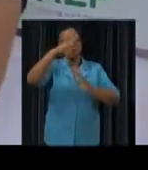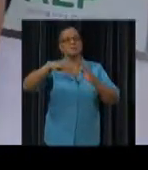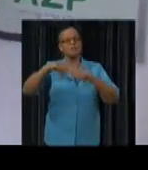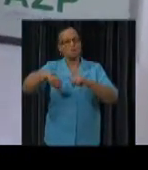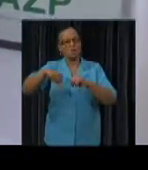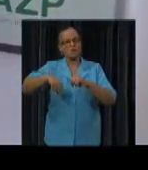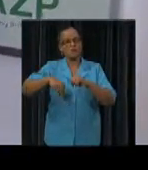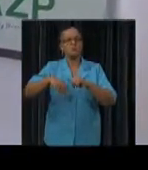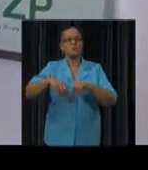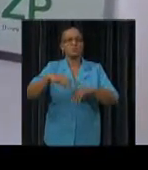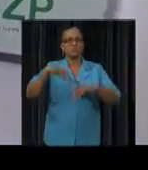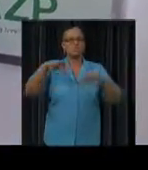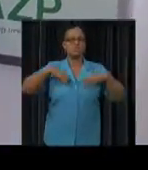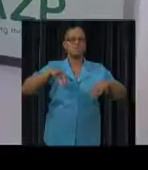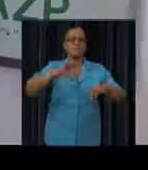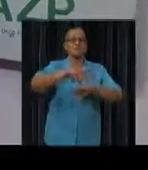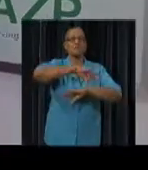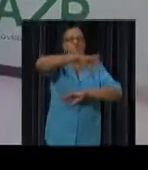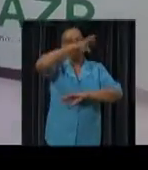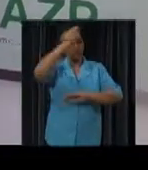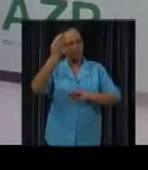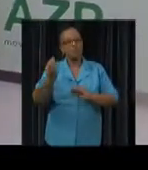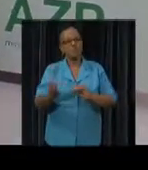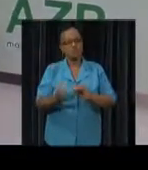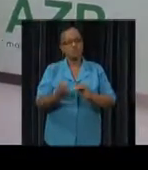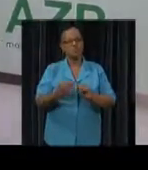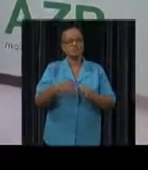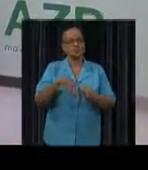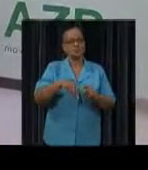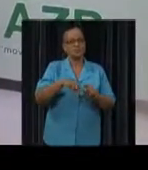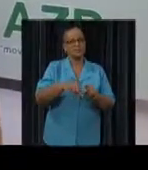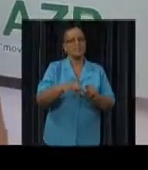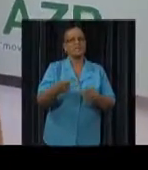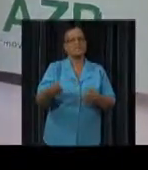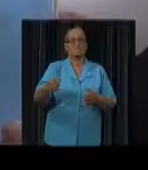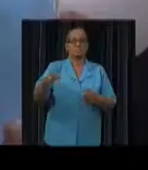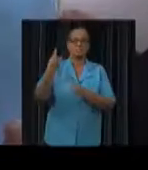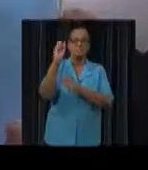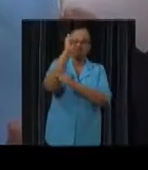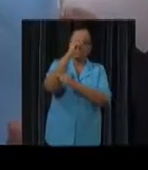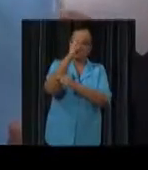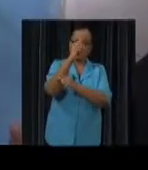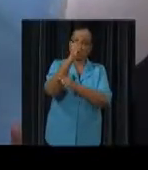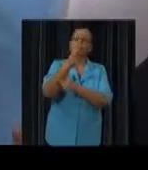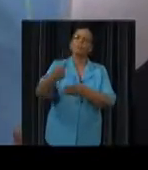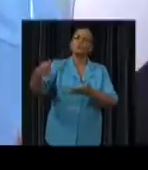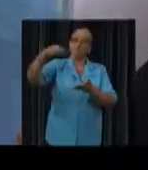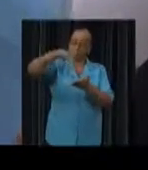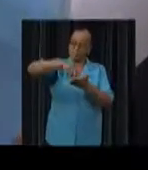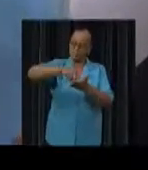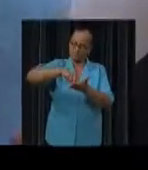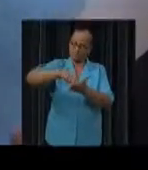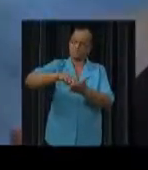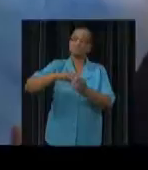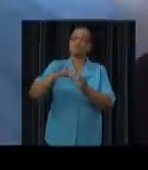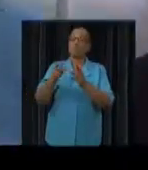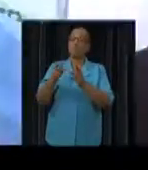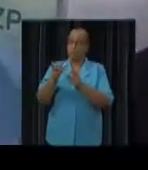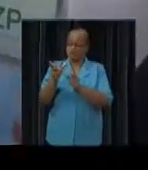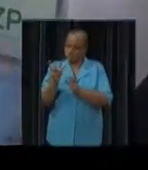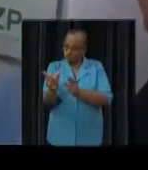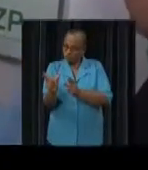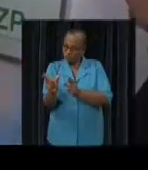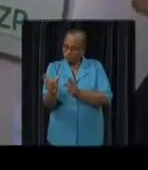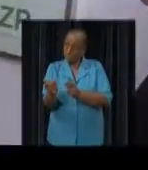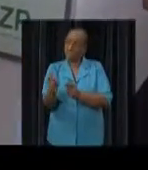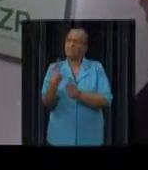three challenges. For phase two, the Ministry of Health and the Staatsolie Foundation